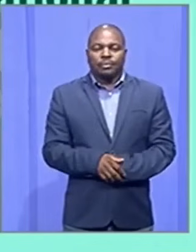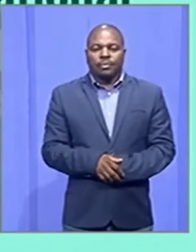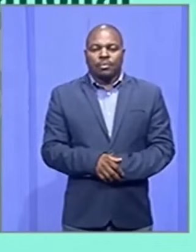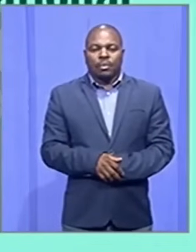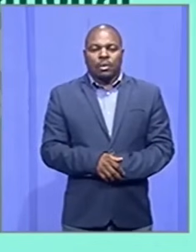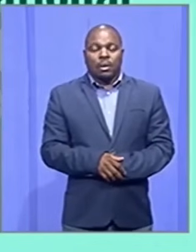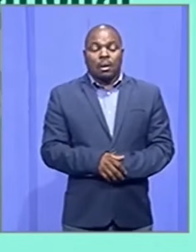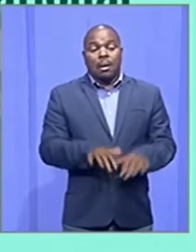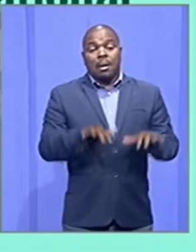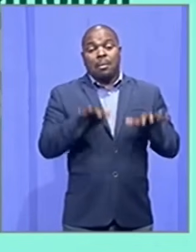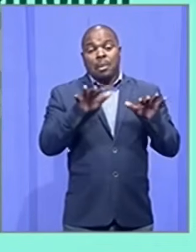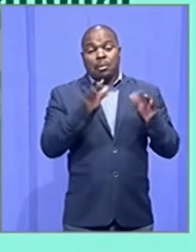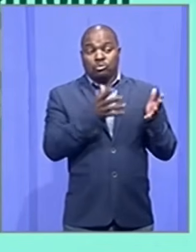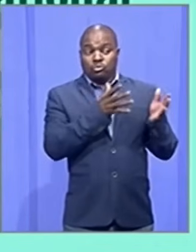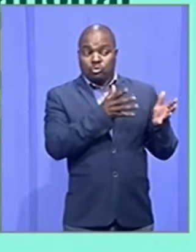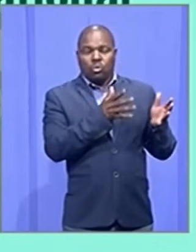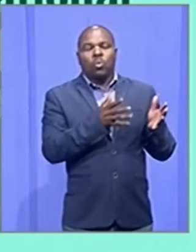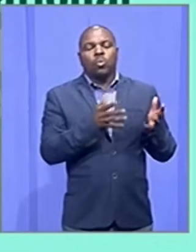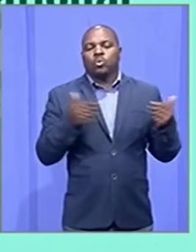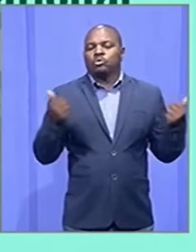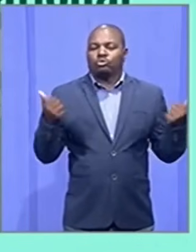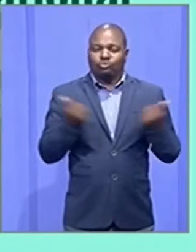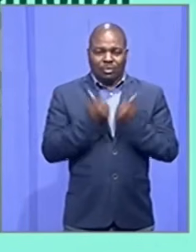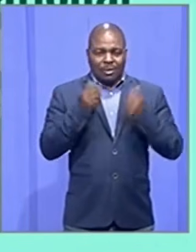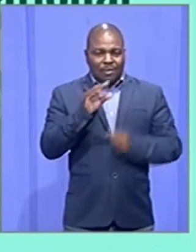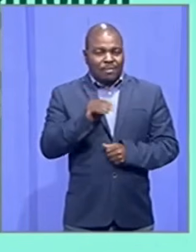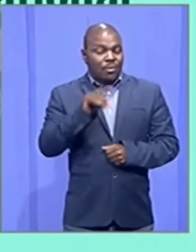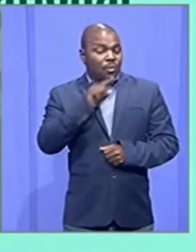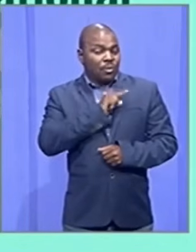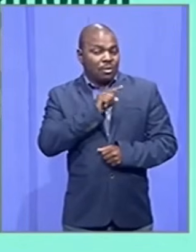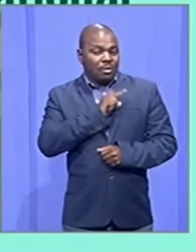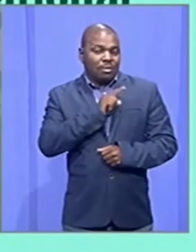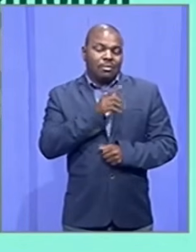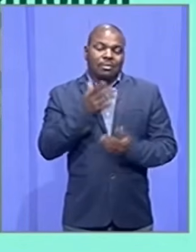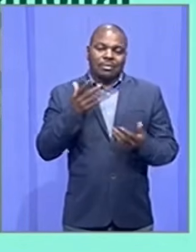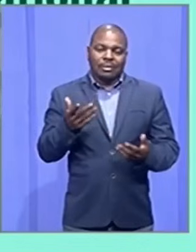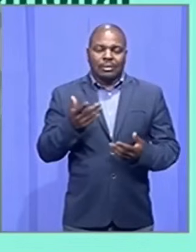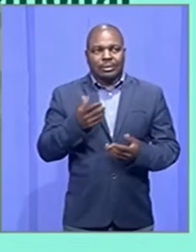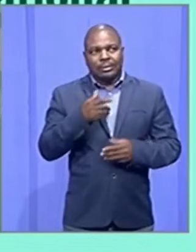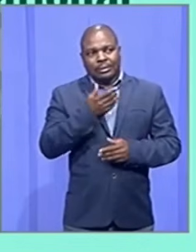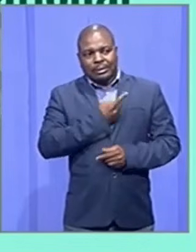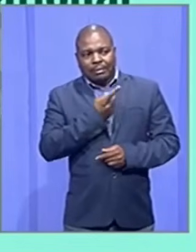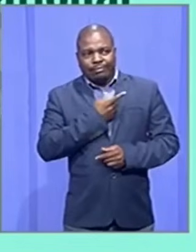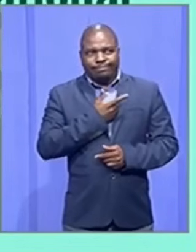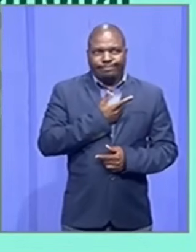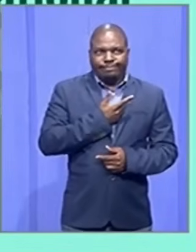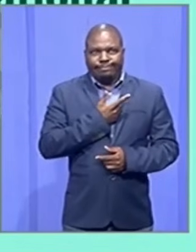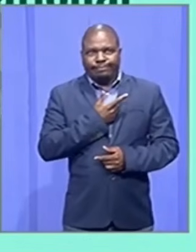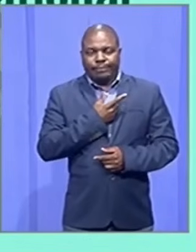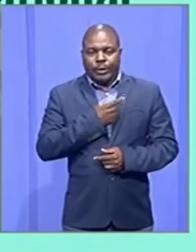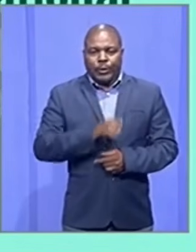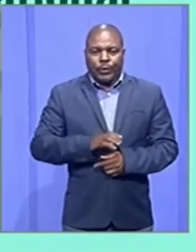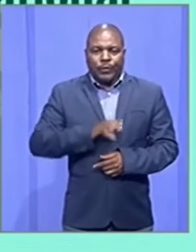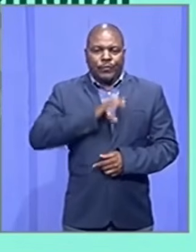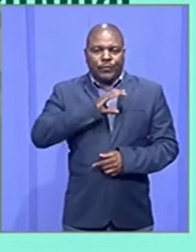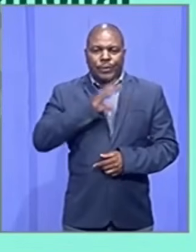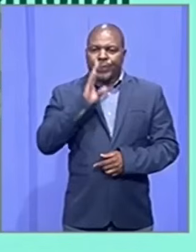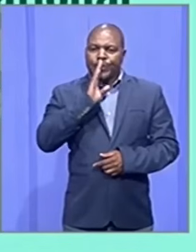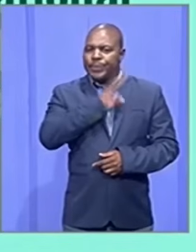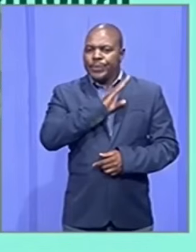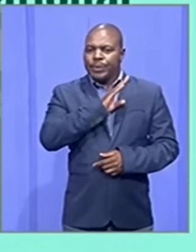batho ba mofuta o ba kopana le mathata a gore ba feleletša ba hloka boitshepo ka polelo ya bona ka ge ba bangwe ba